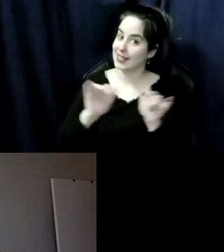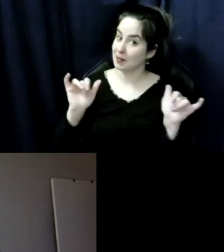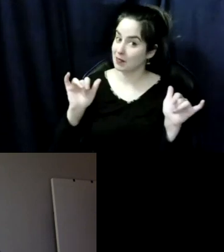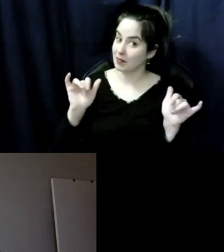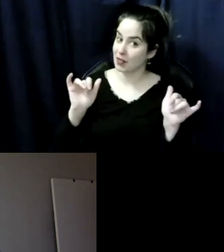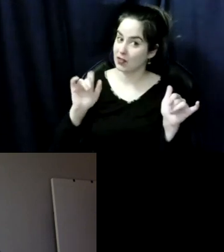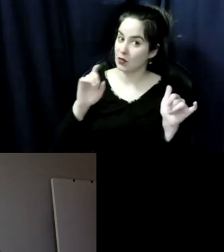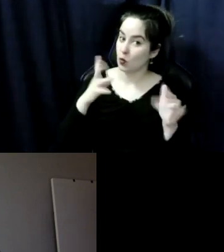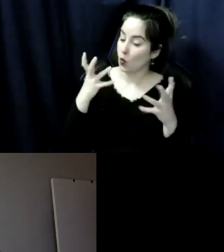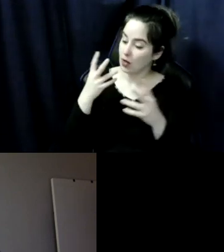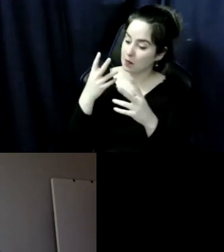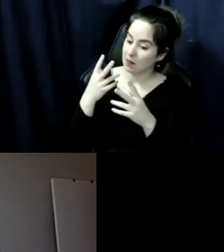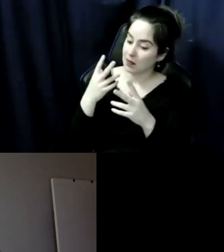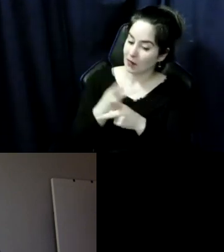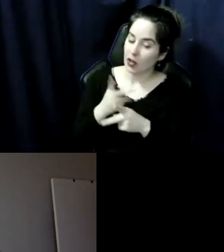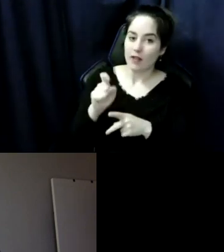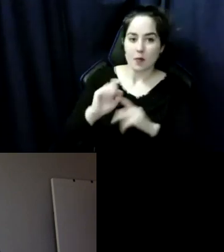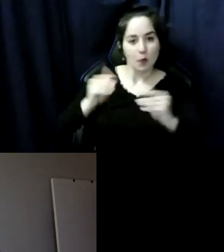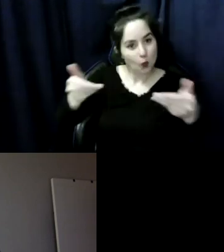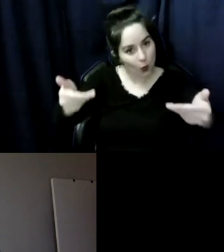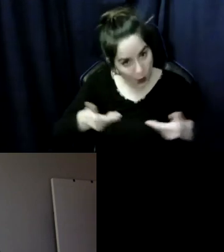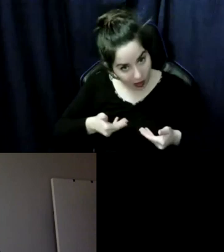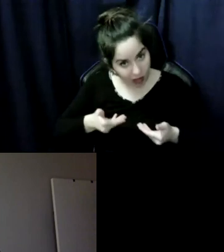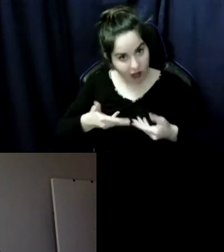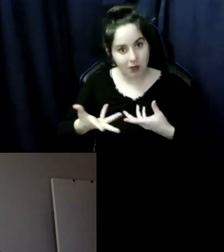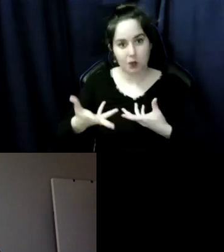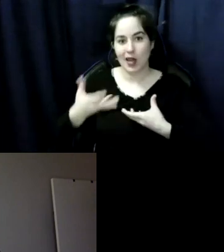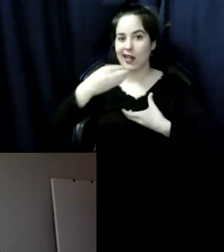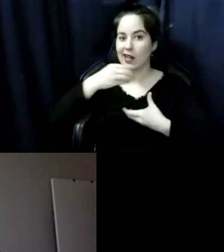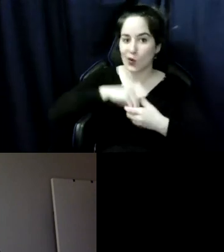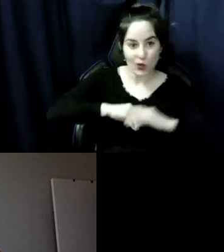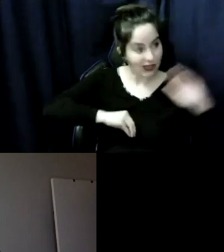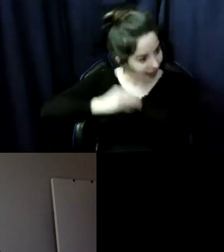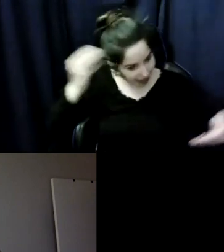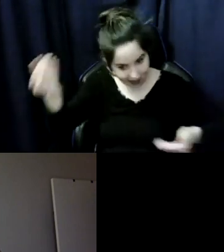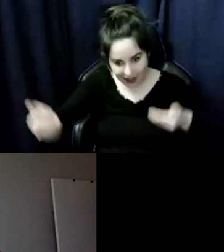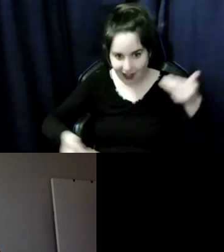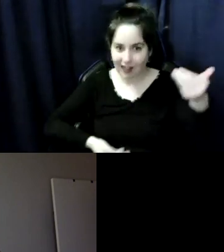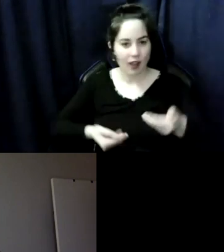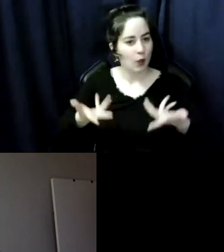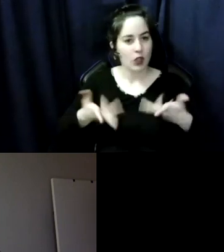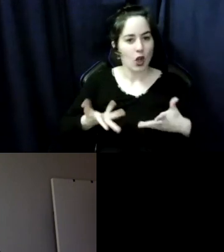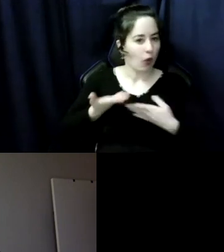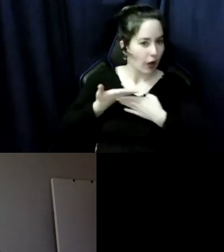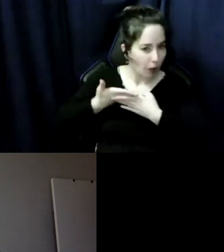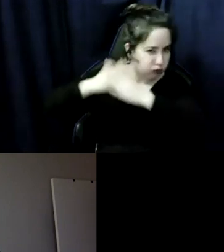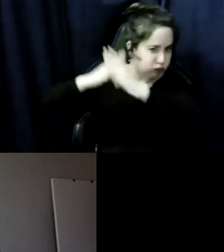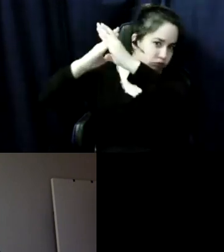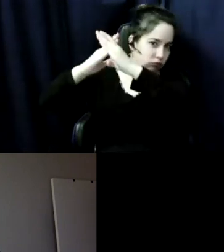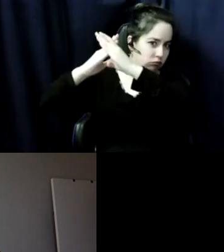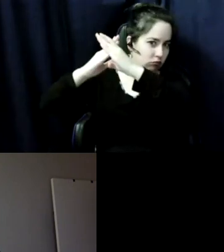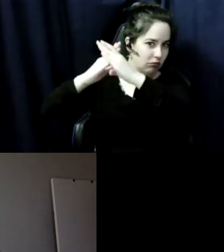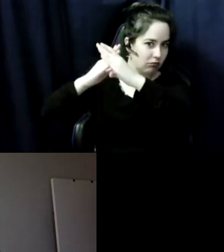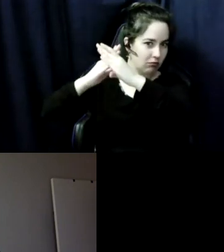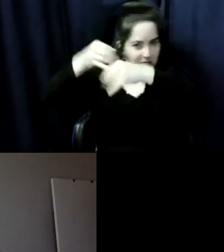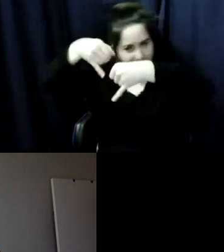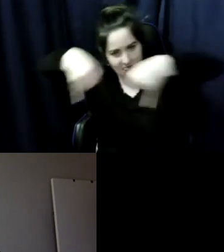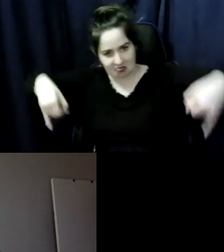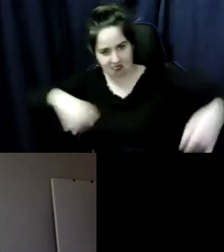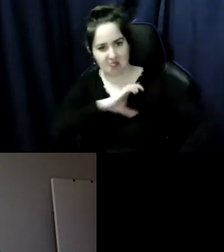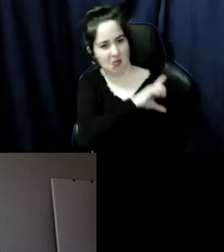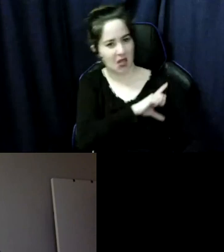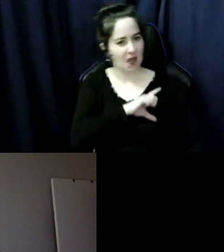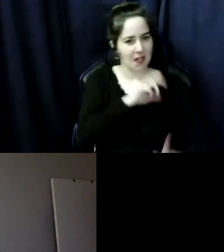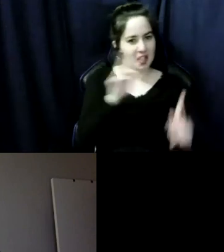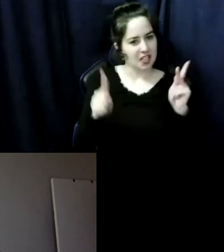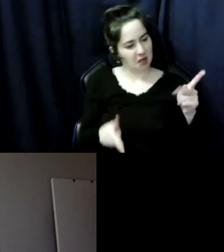welcoming and invitational and inclusive, and we don't want to be like putting up barricades and, policing people out and keeping